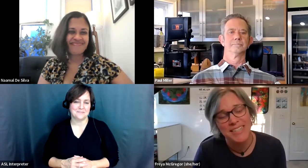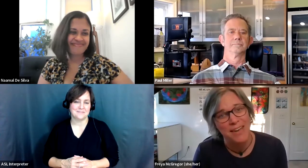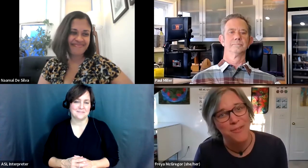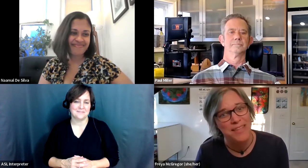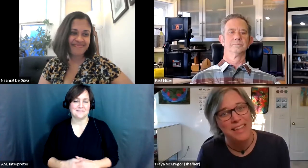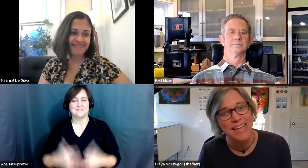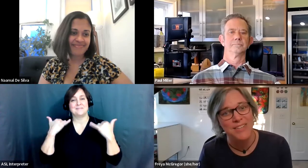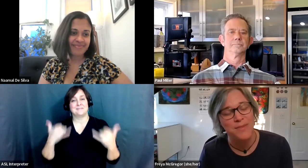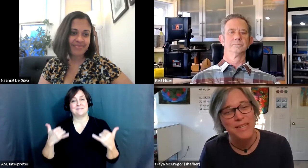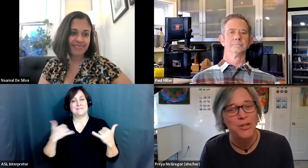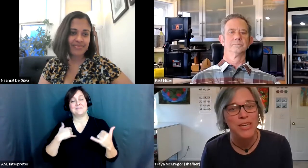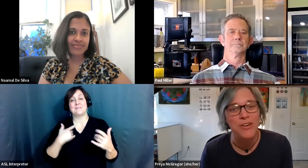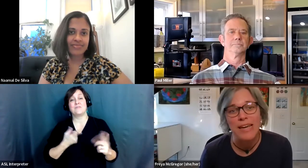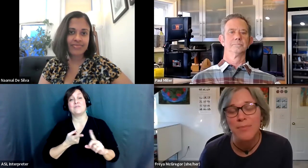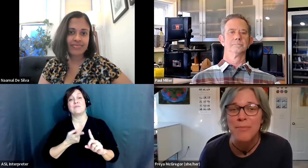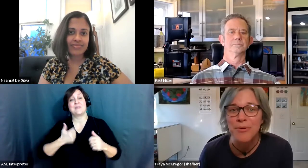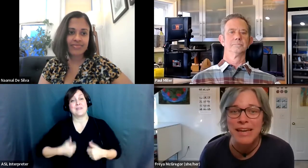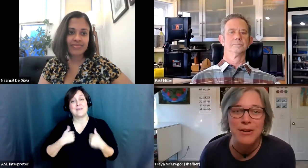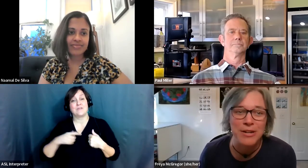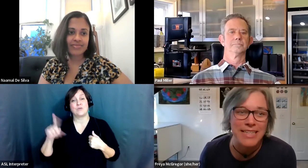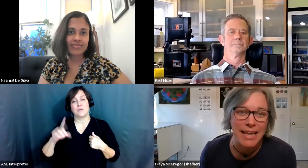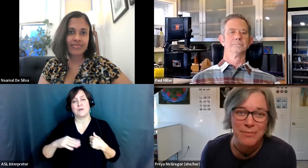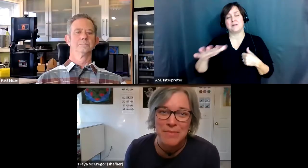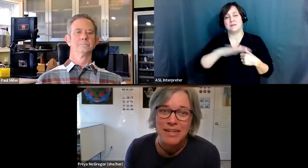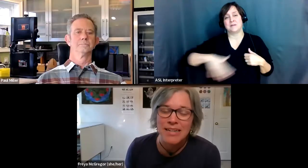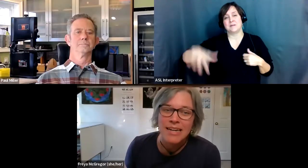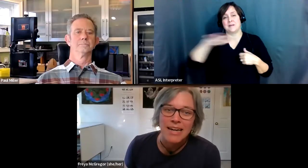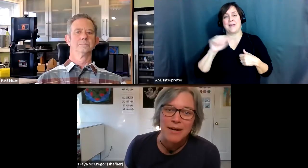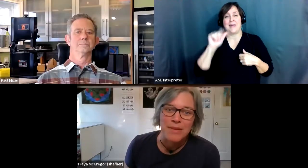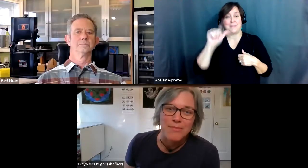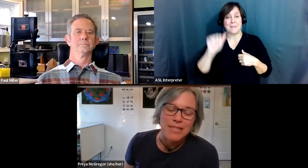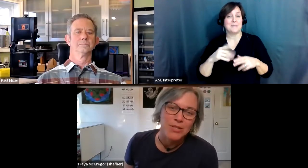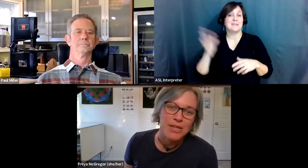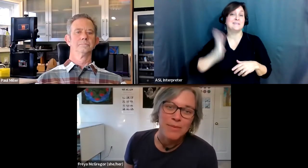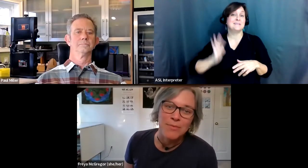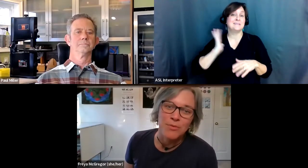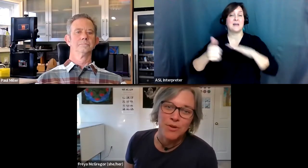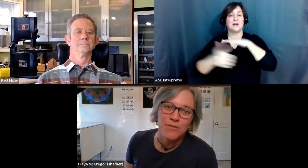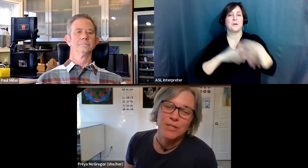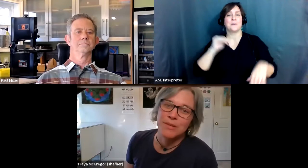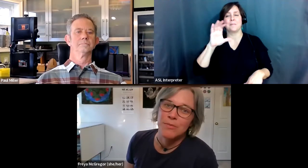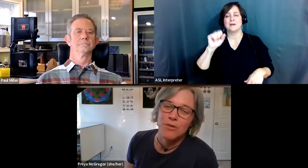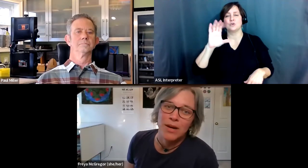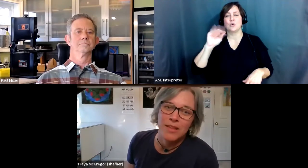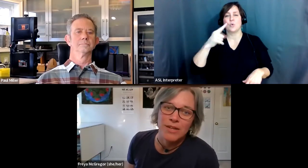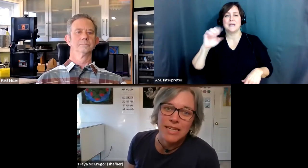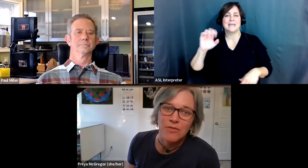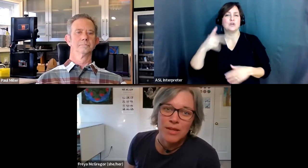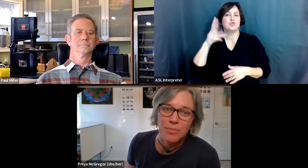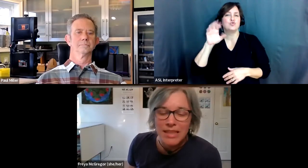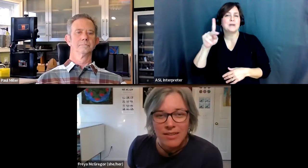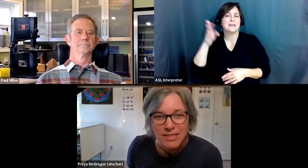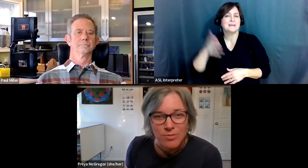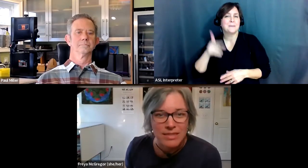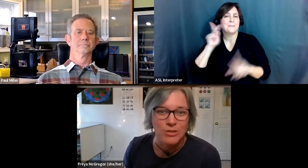coming to you today from the lands of the Muscogee Creek people, now known as Alabama. Many Muscogee people were forcibly removed by the US